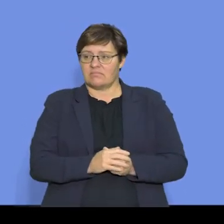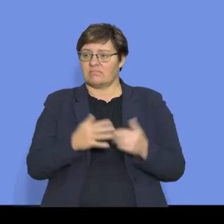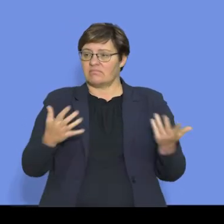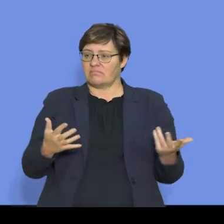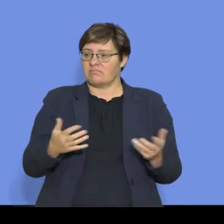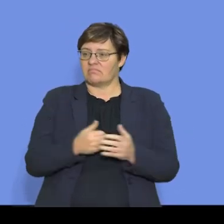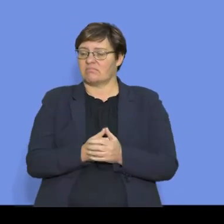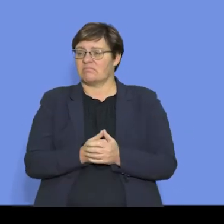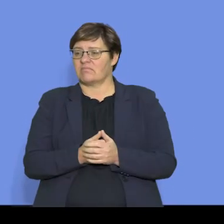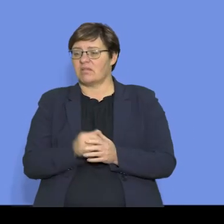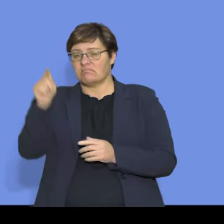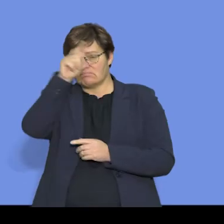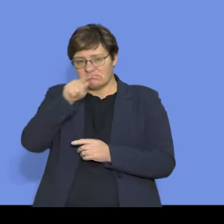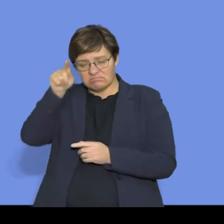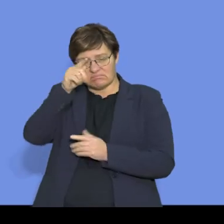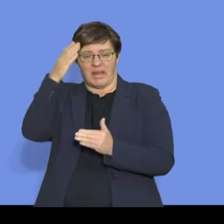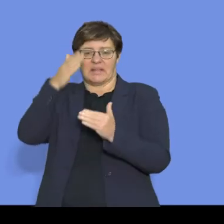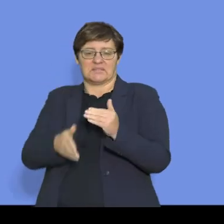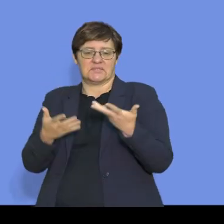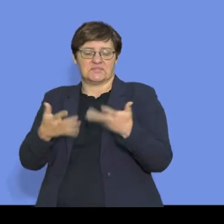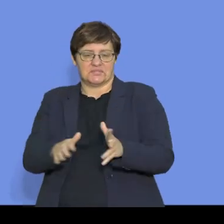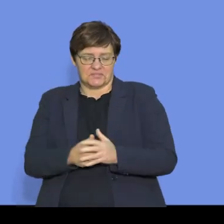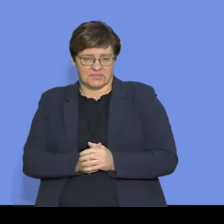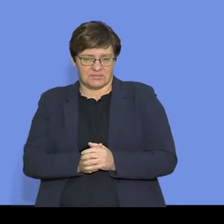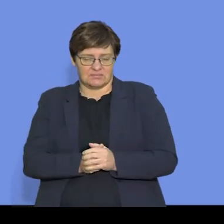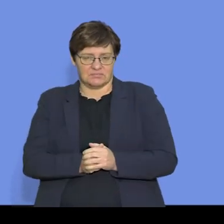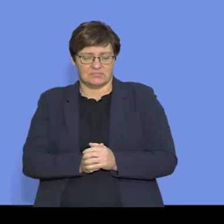Ammonoids, the nautilus, which became extinct.